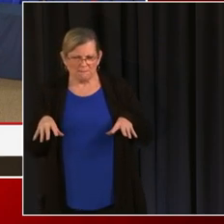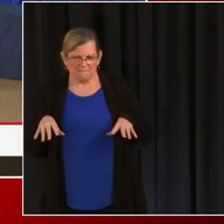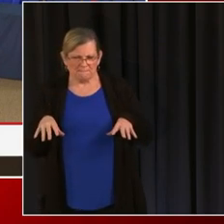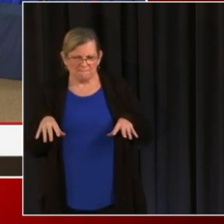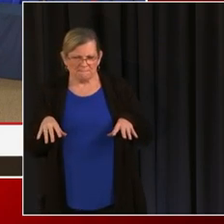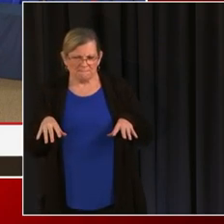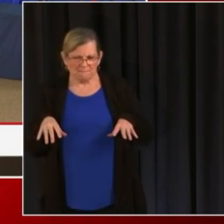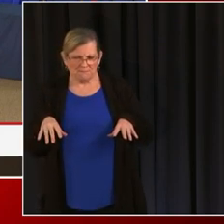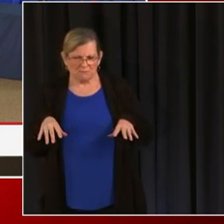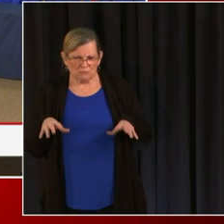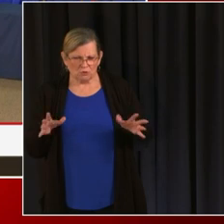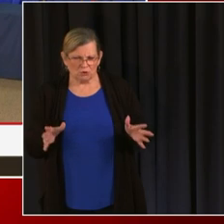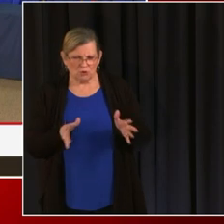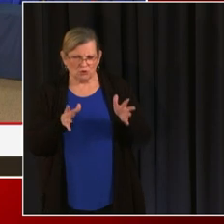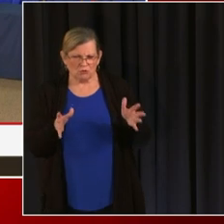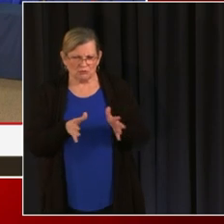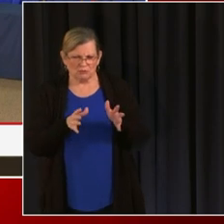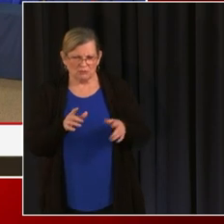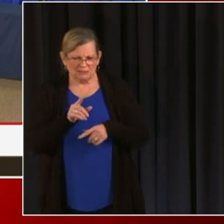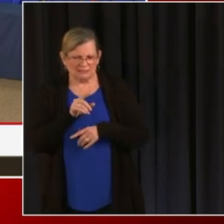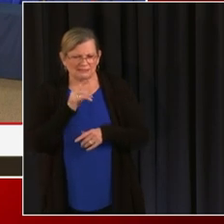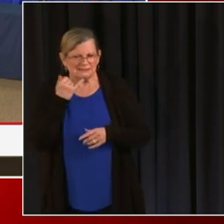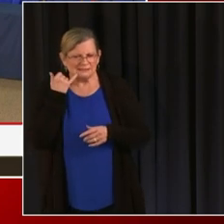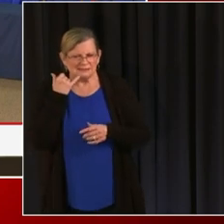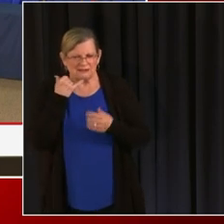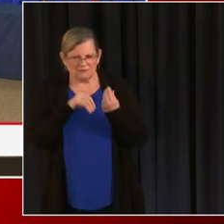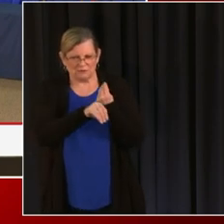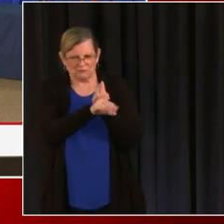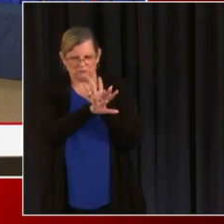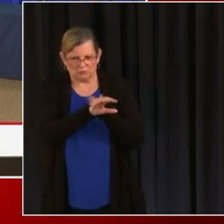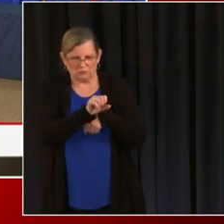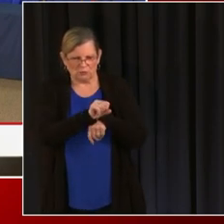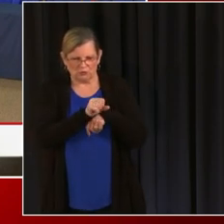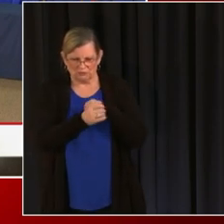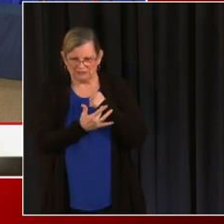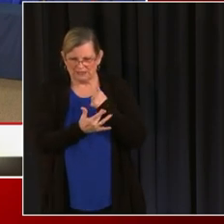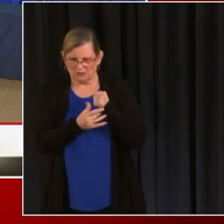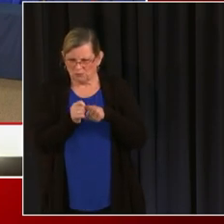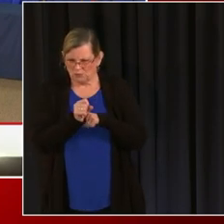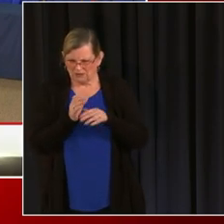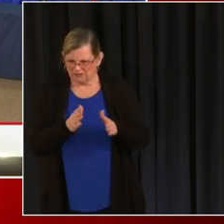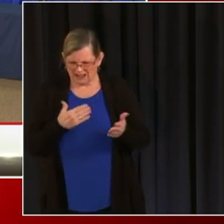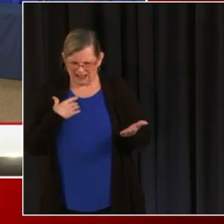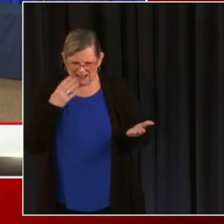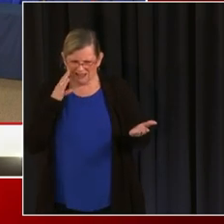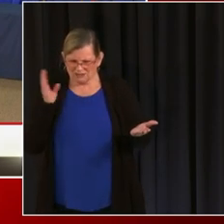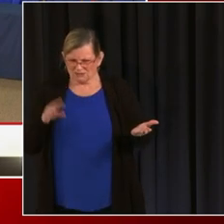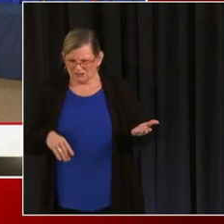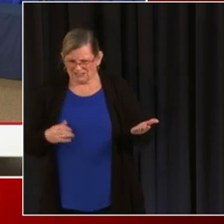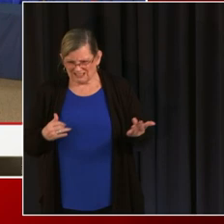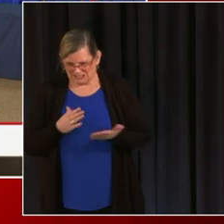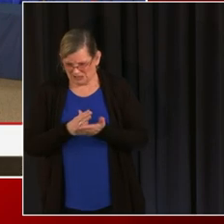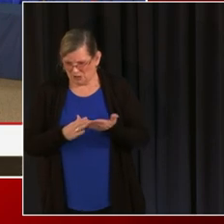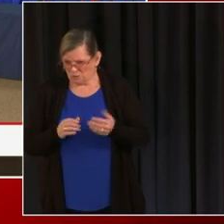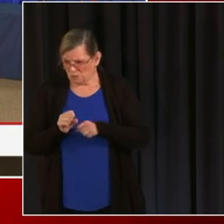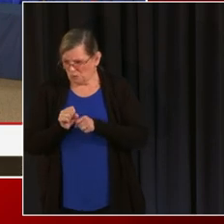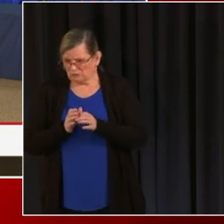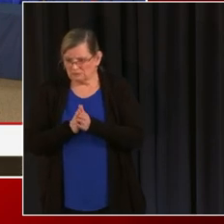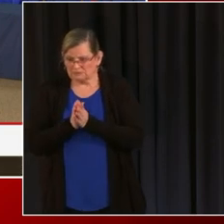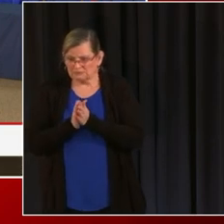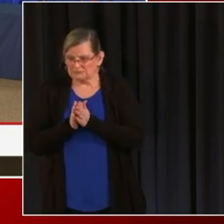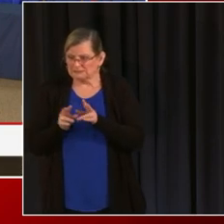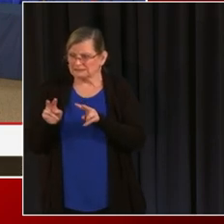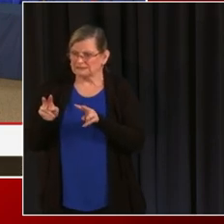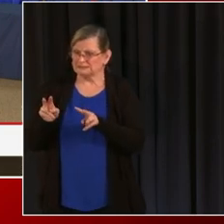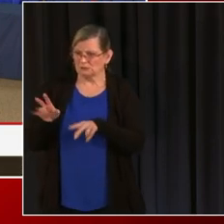that encouragement up to telework for non-essential workers right now? I know some workers are anxious. They're